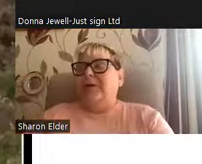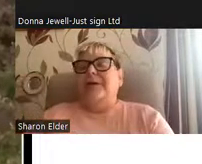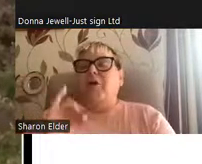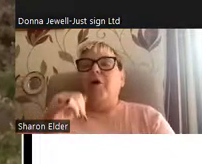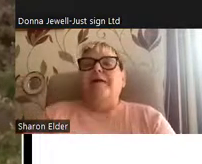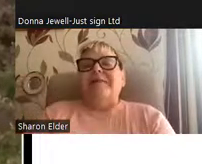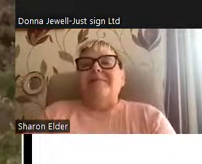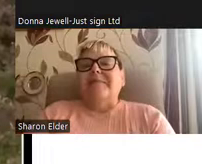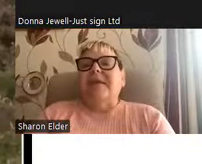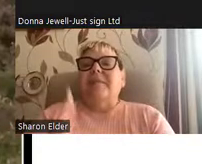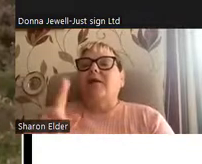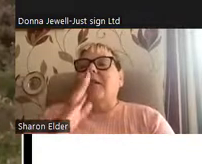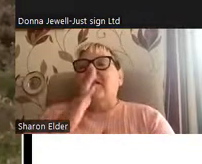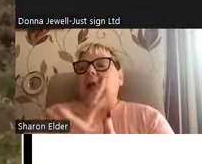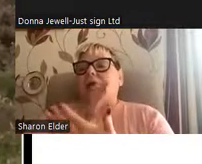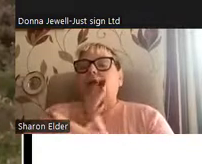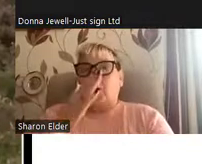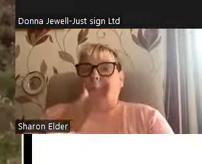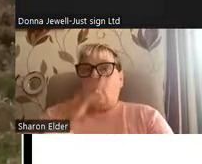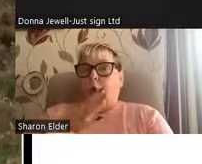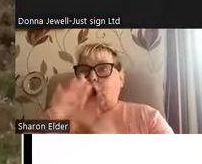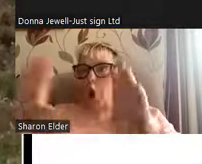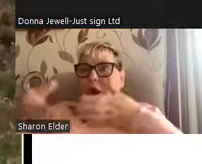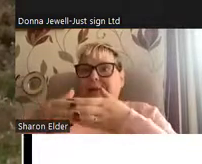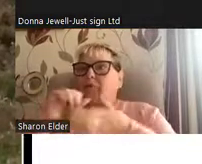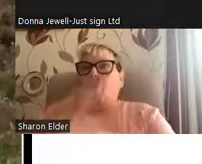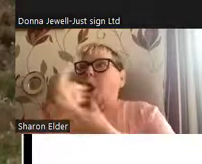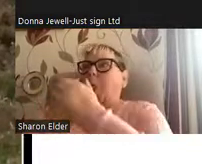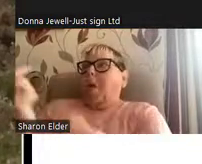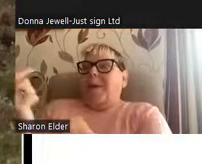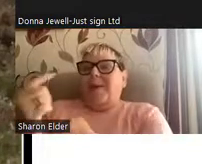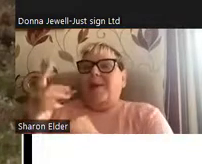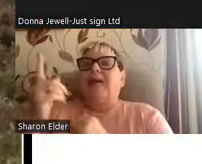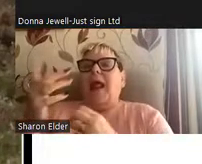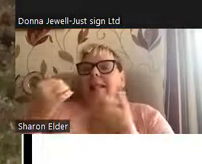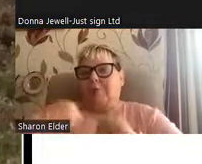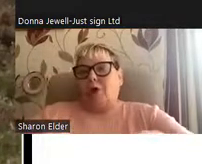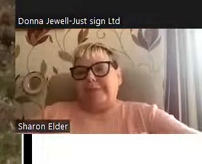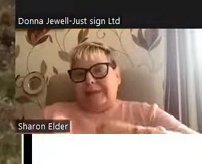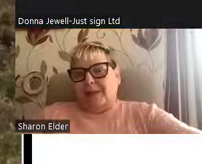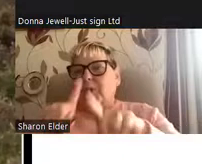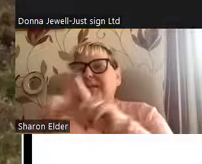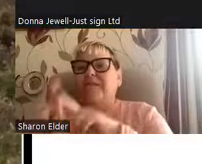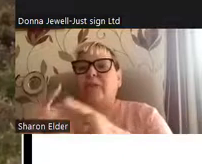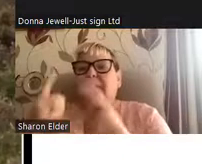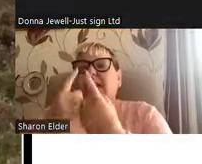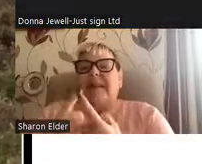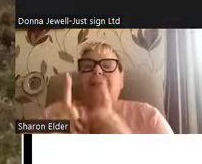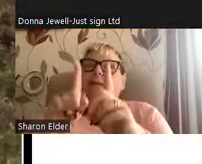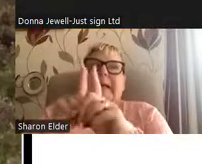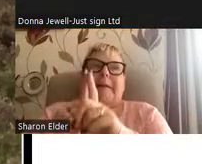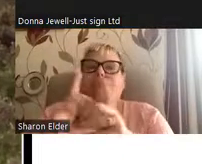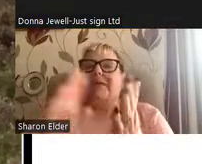they're actually not. They do work in a collective hive, and they produce offspring that carry out different tasks in the same way